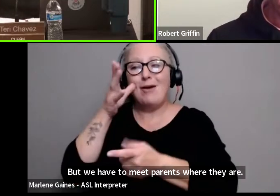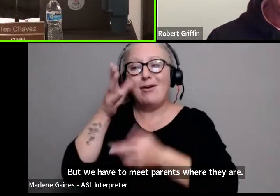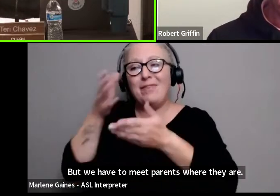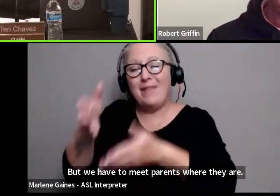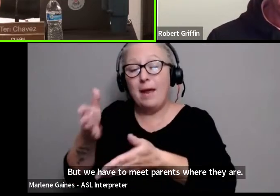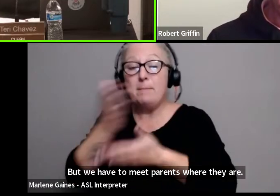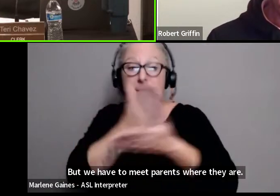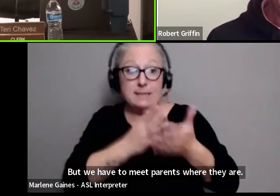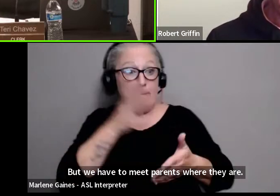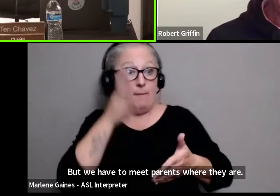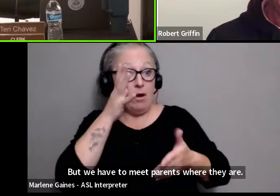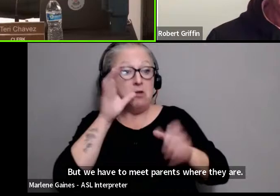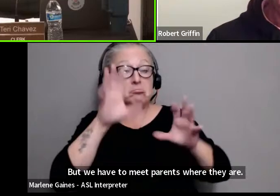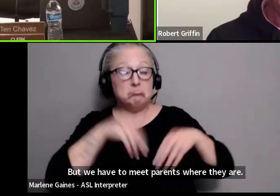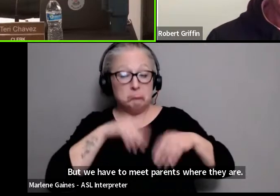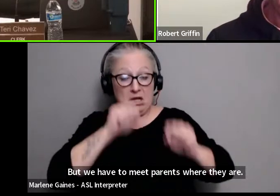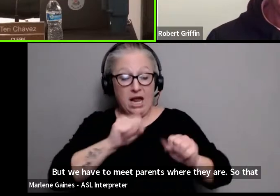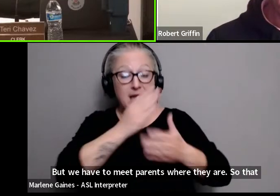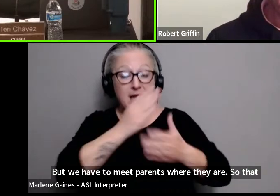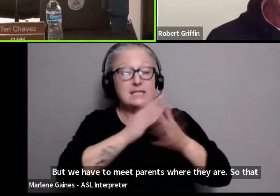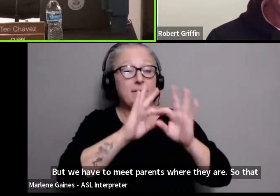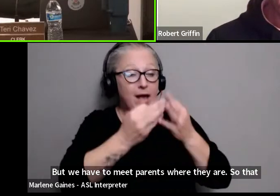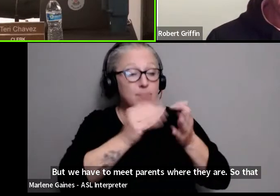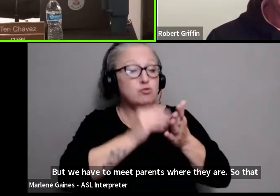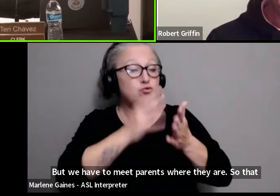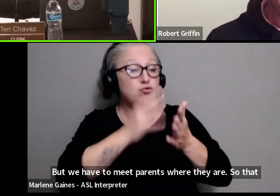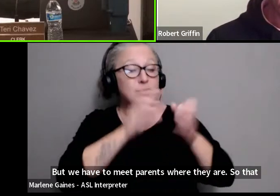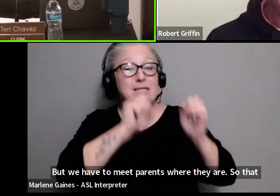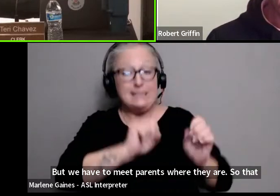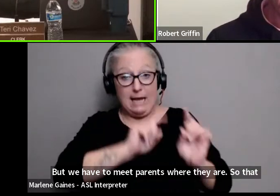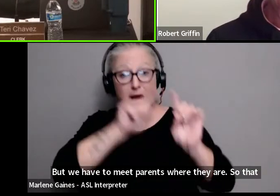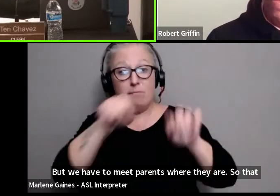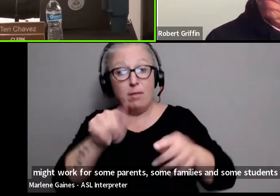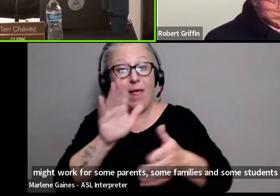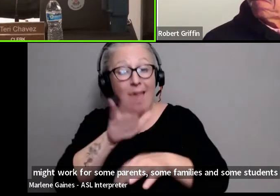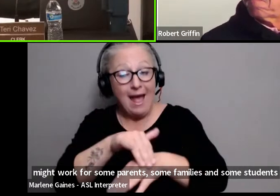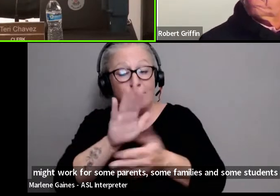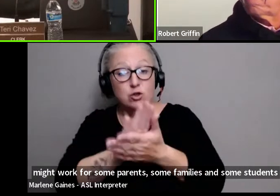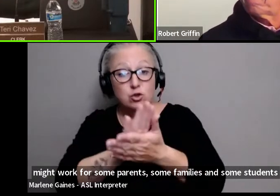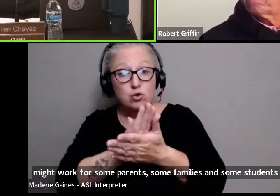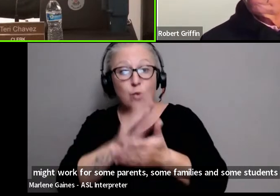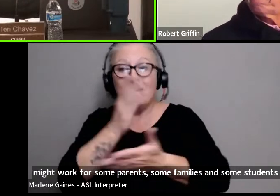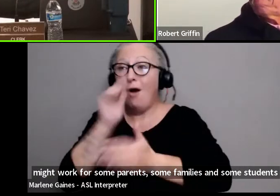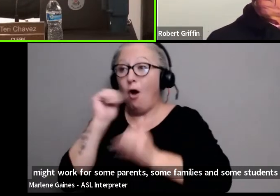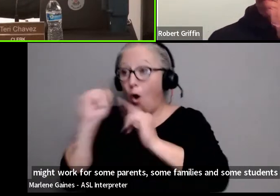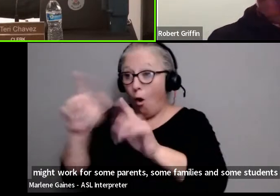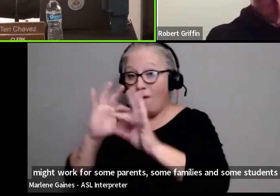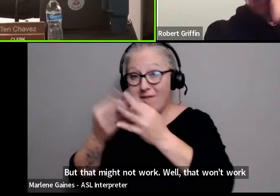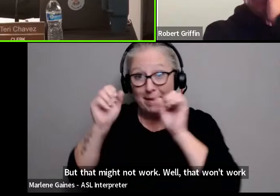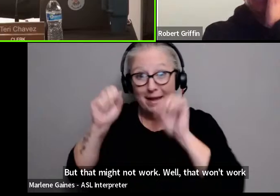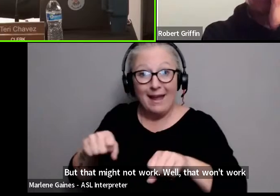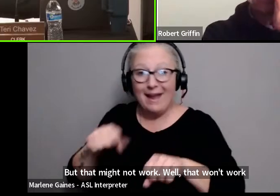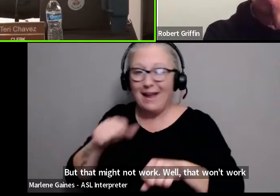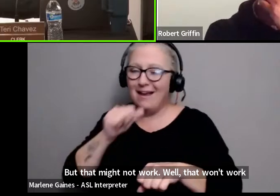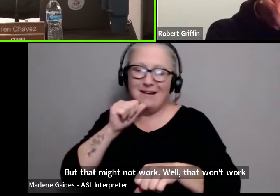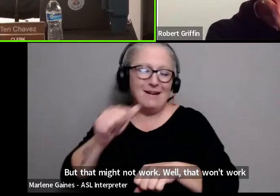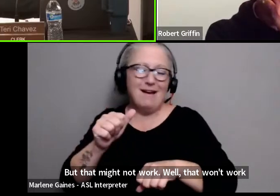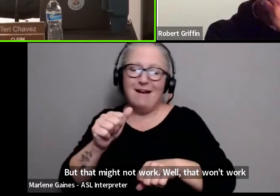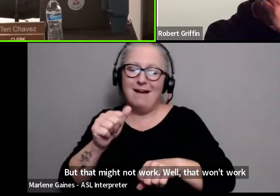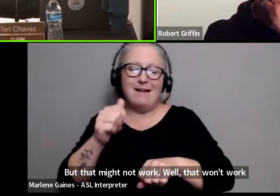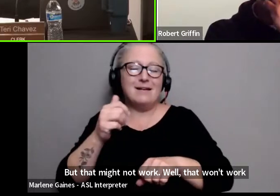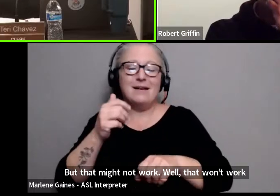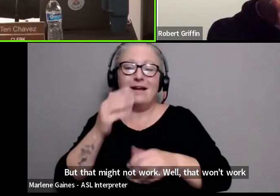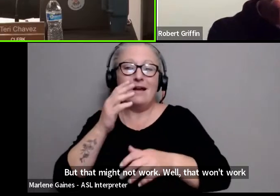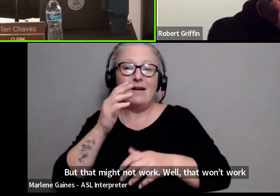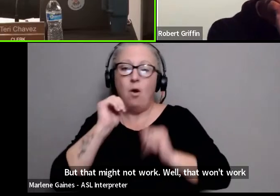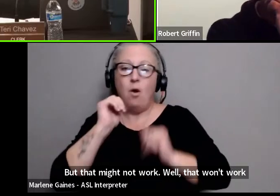some parents, some families, and some students, but that might not work. Well, that won't work for all families and all students. So I feel like